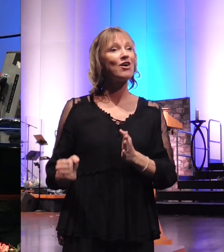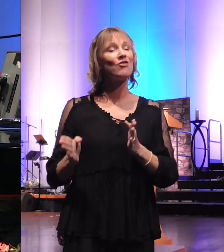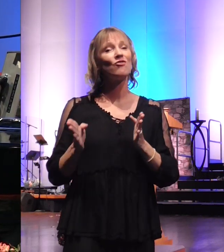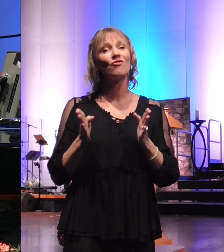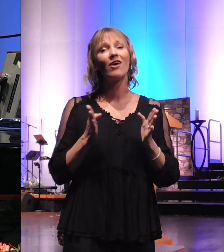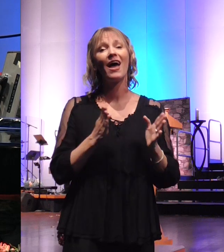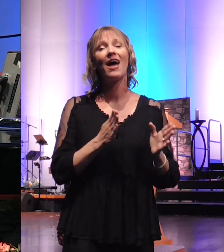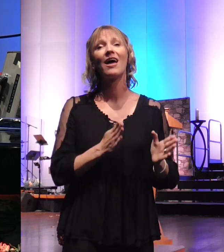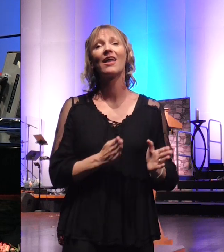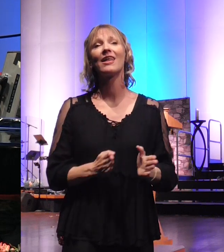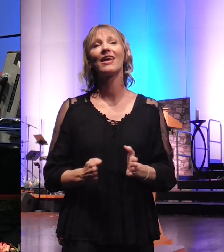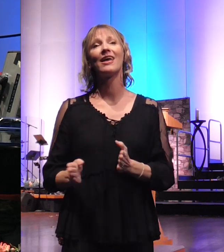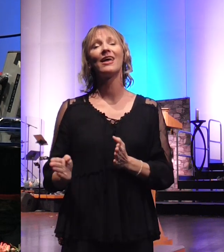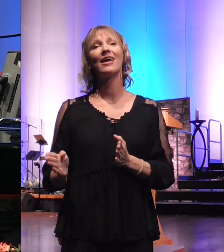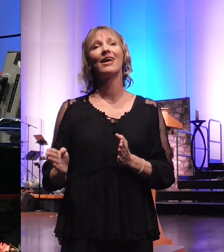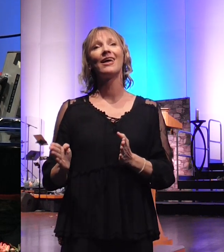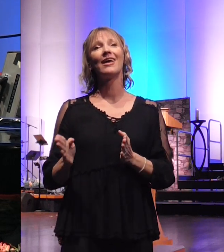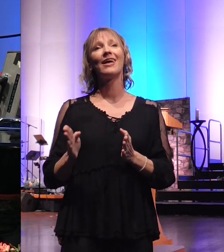Get